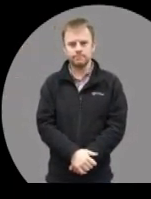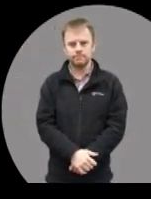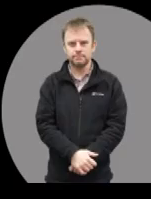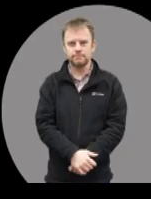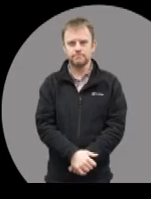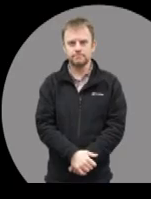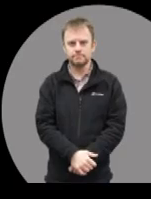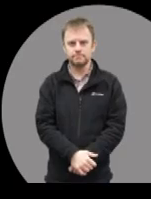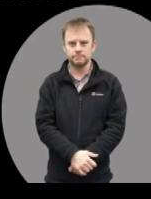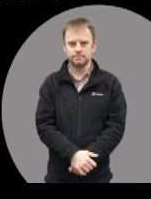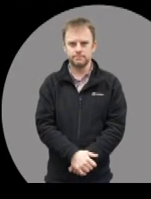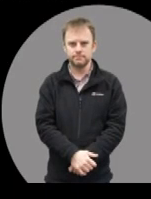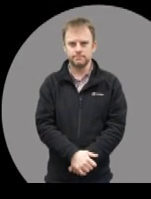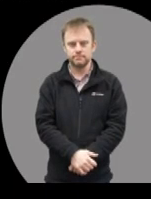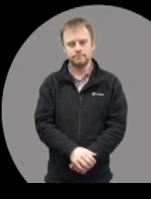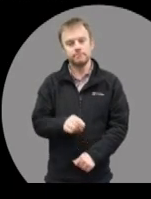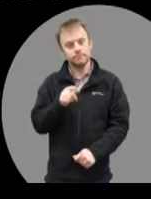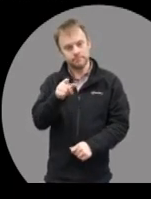of the backswing.